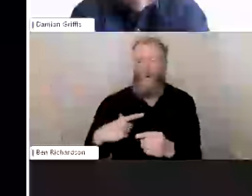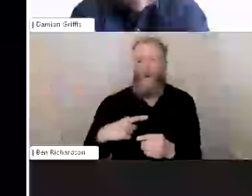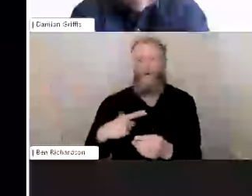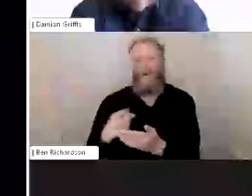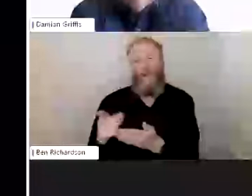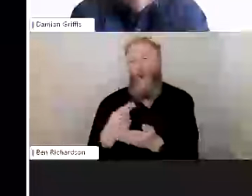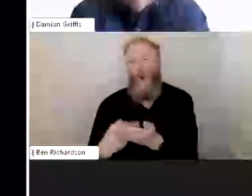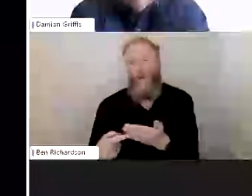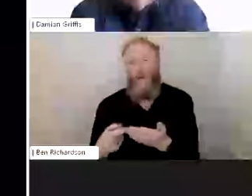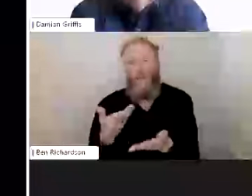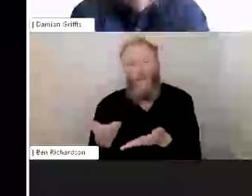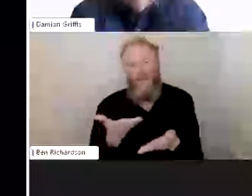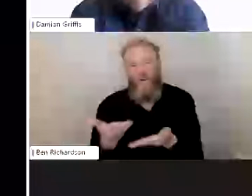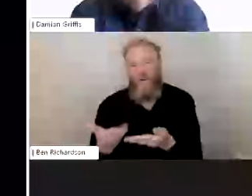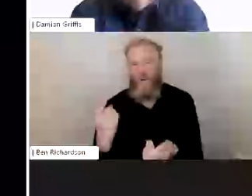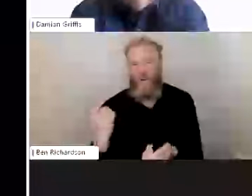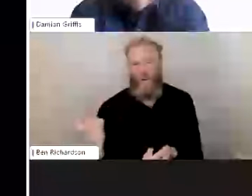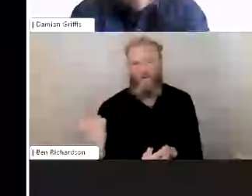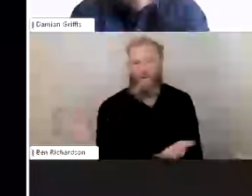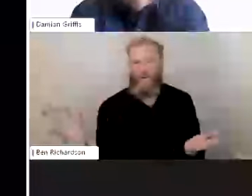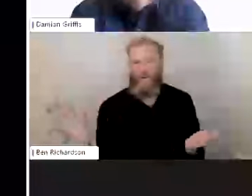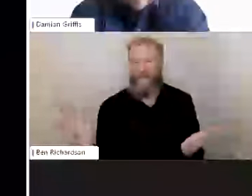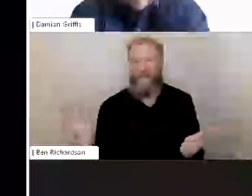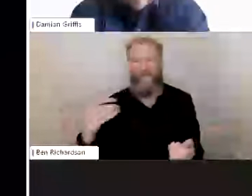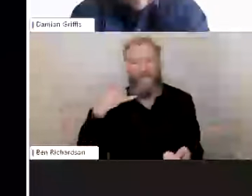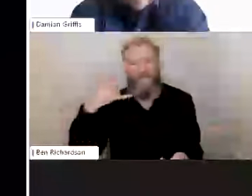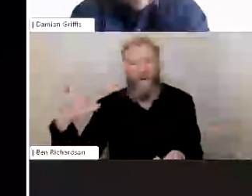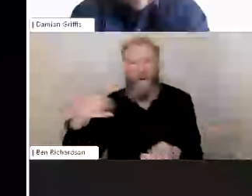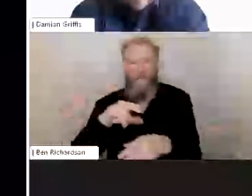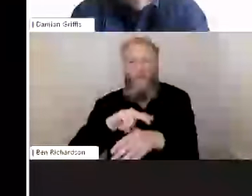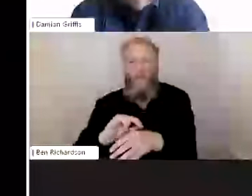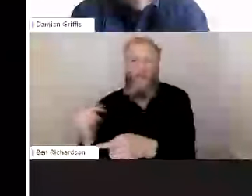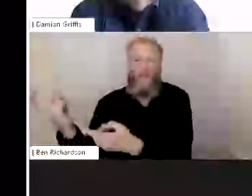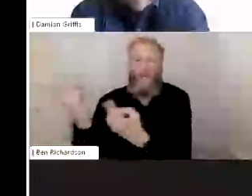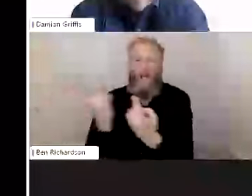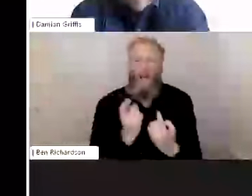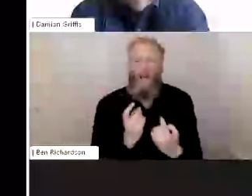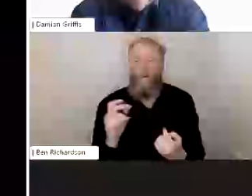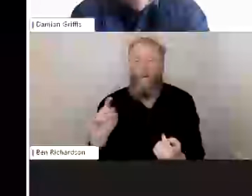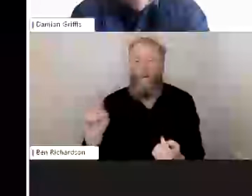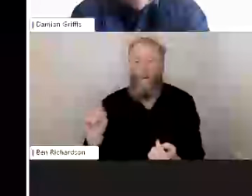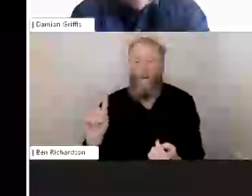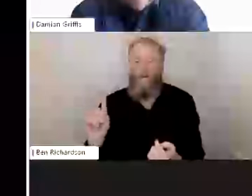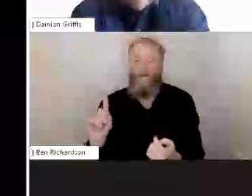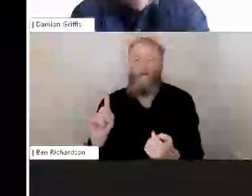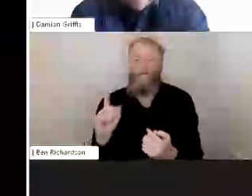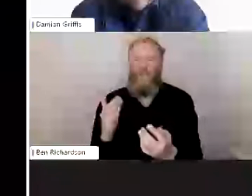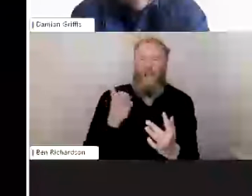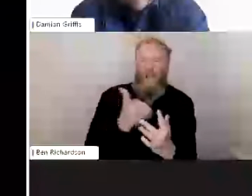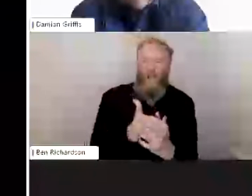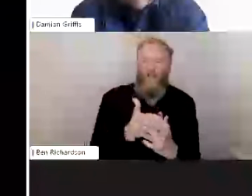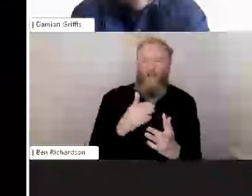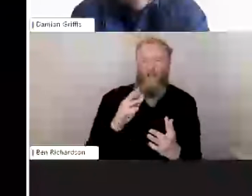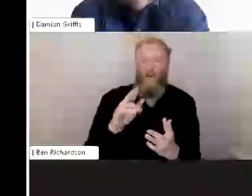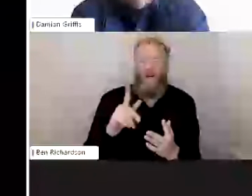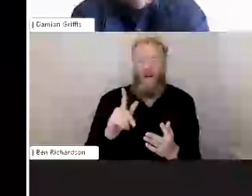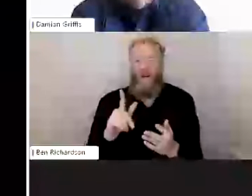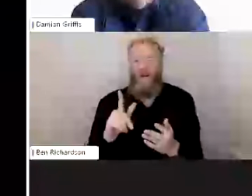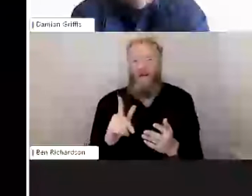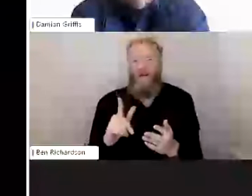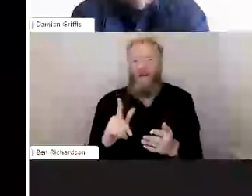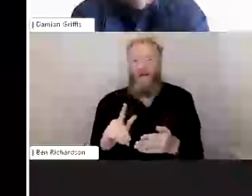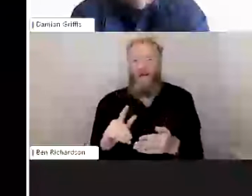So police are often called to intervene in our remote communities, and community themselves will use police